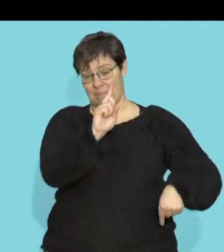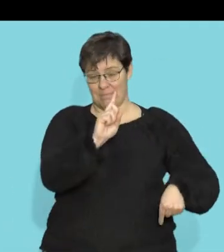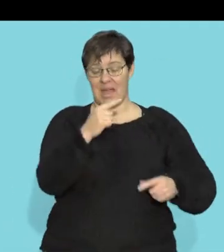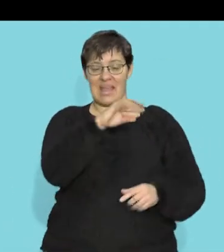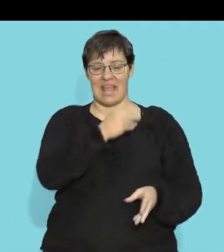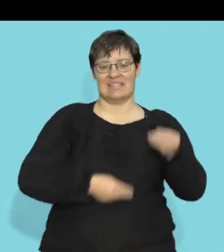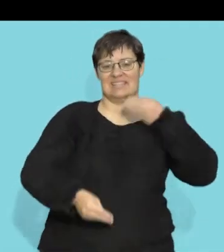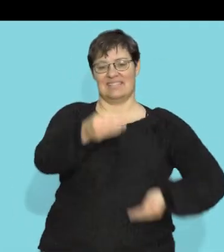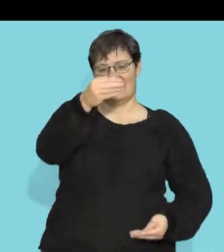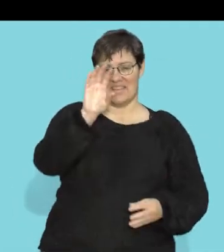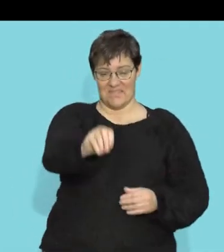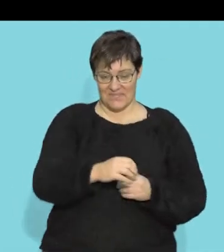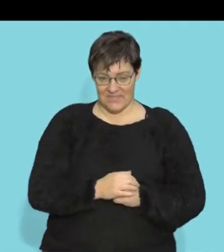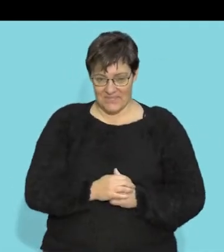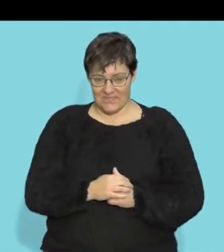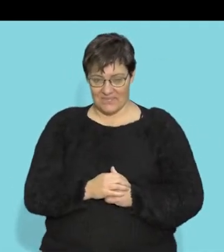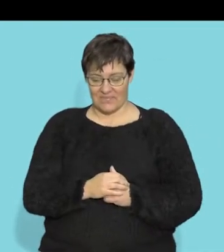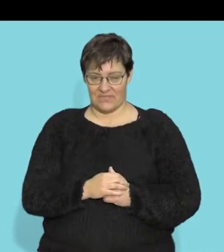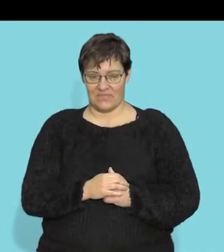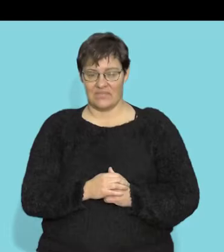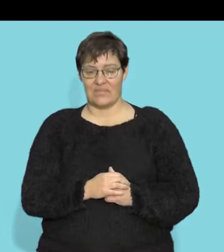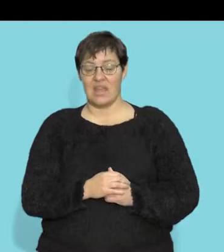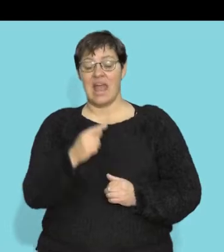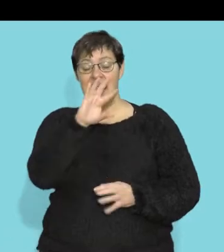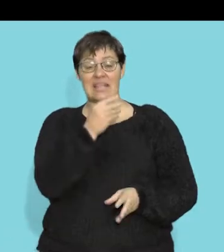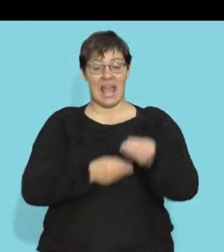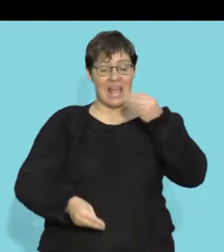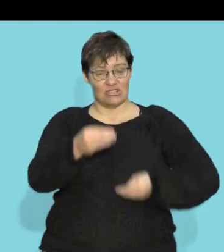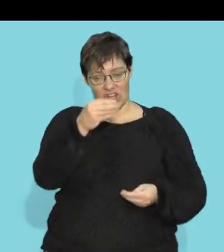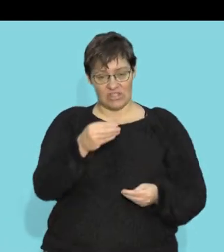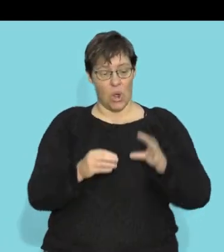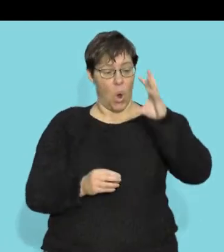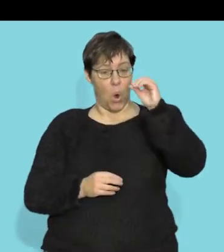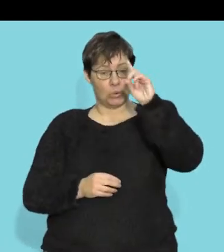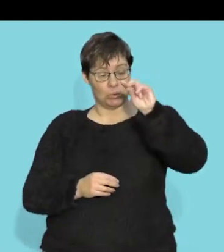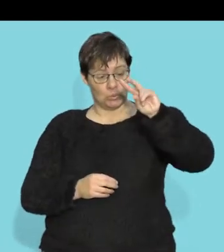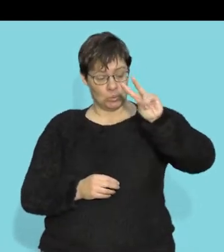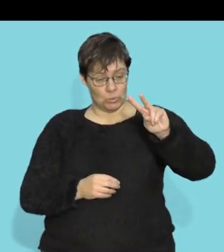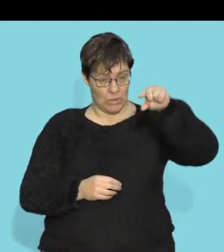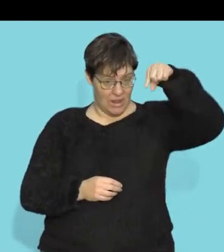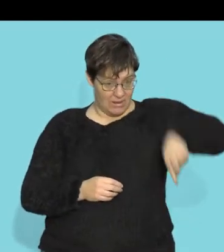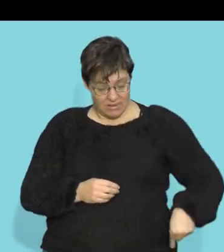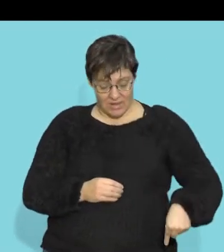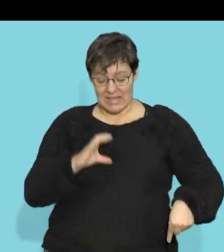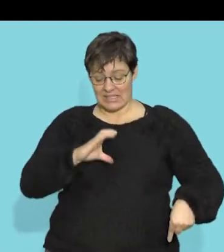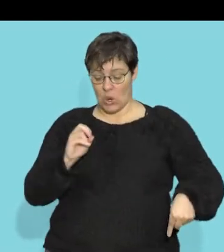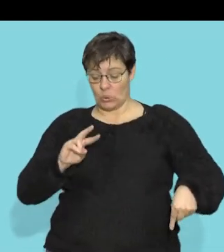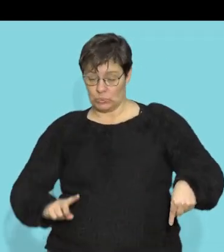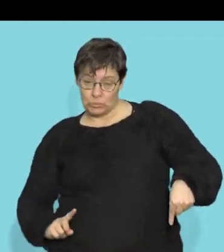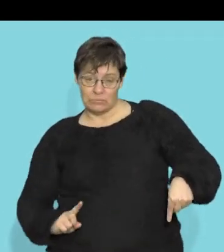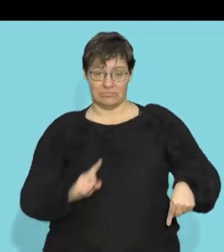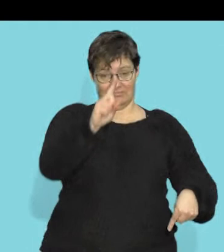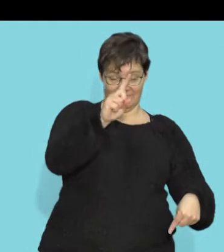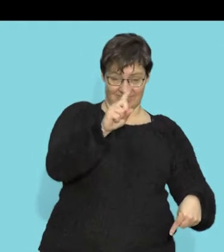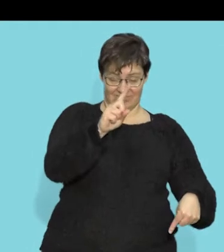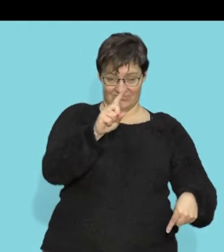right? Gas exchange. So gaseous exchange is going to occur in the alveoles. I'm going to take